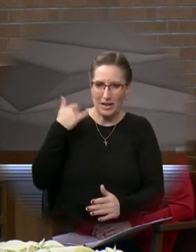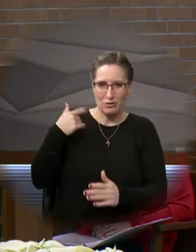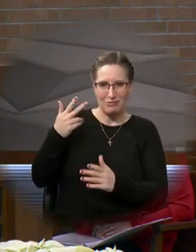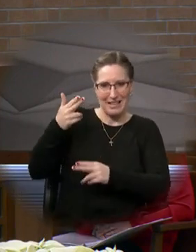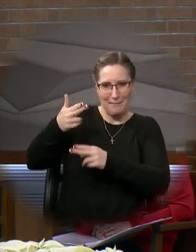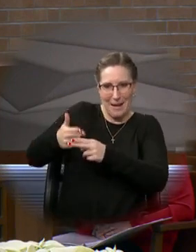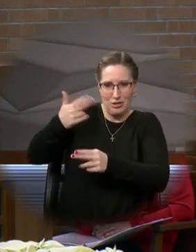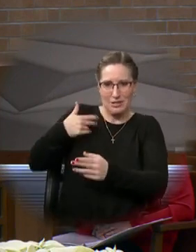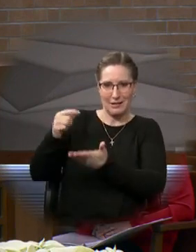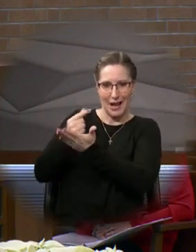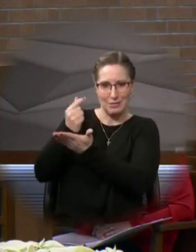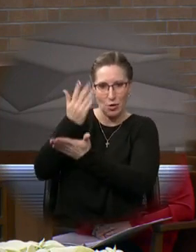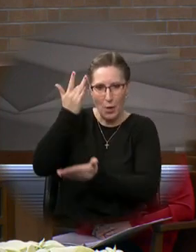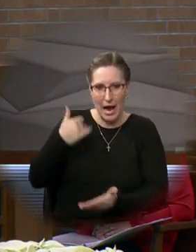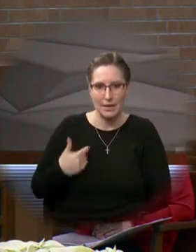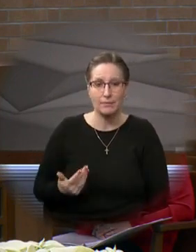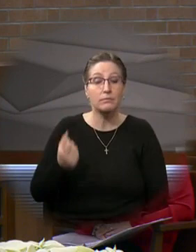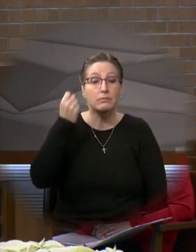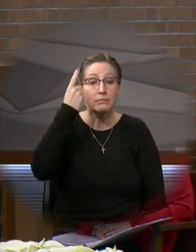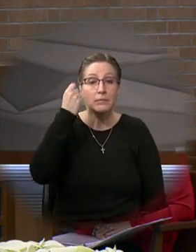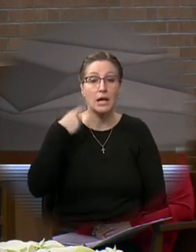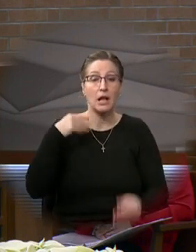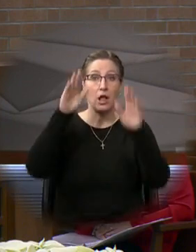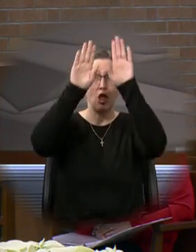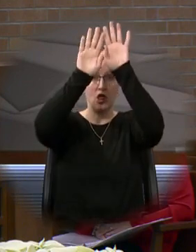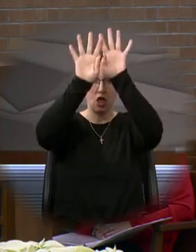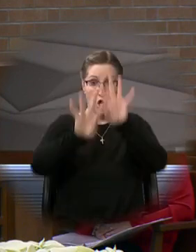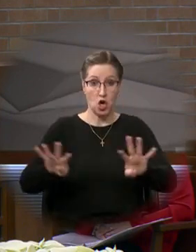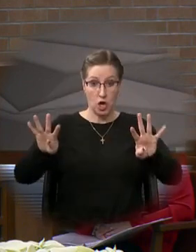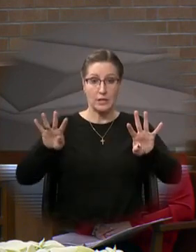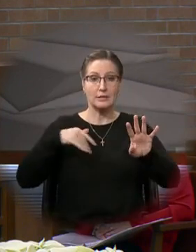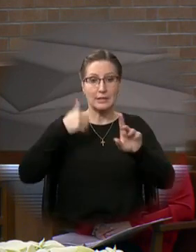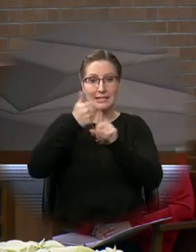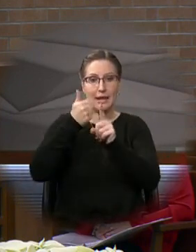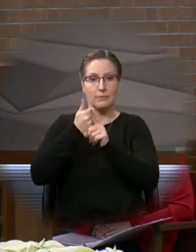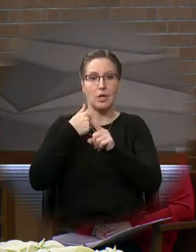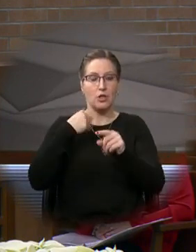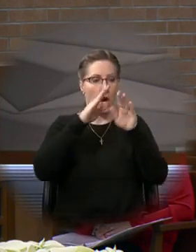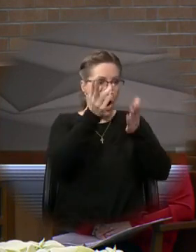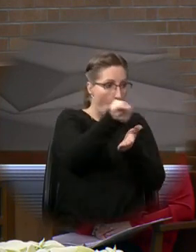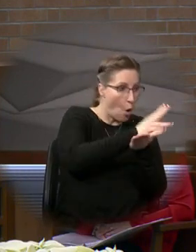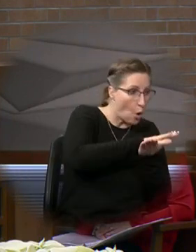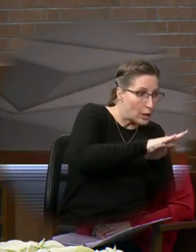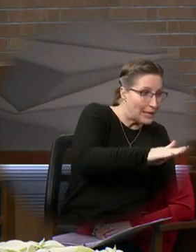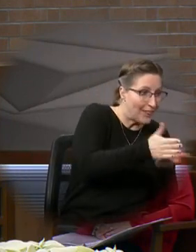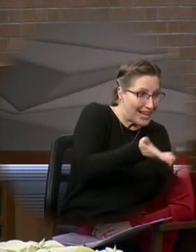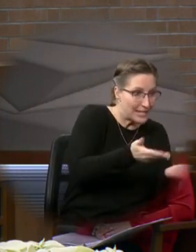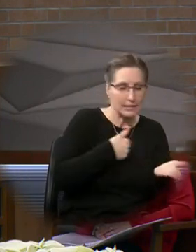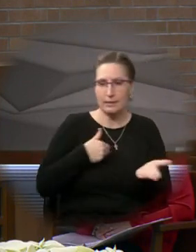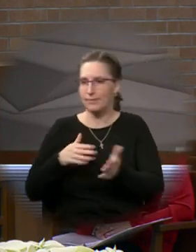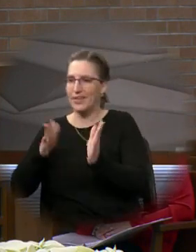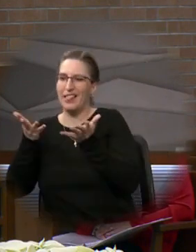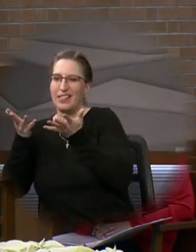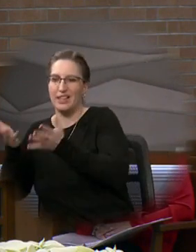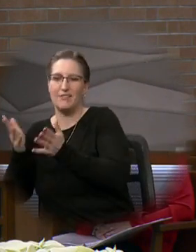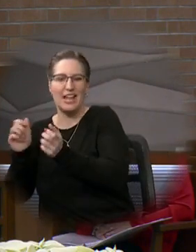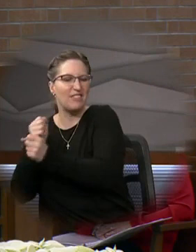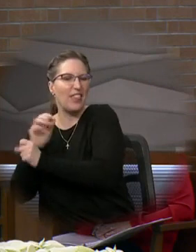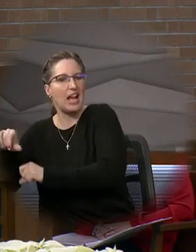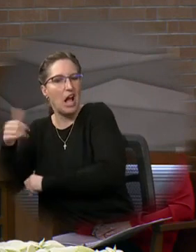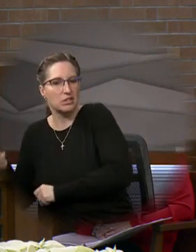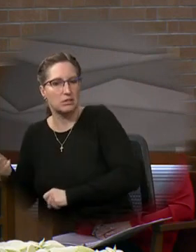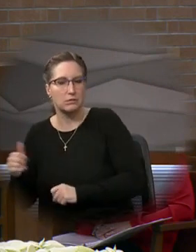it? The curtain separated the Holy of Holies in the temple from the rest of it. And in the original